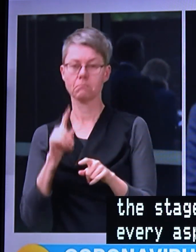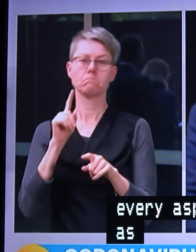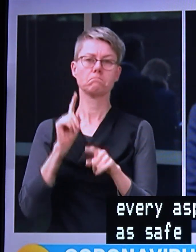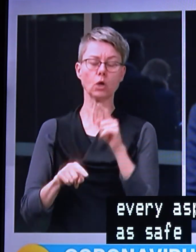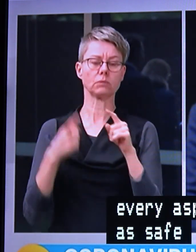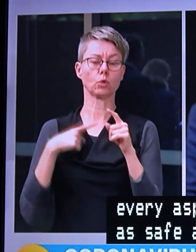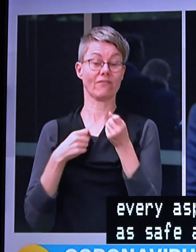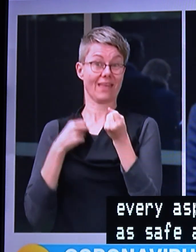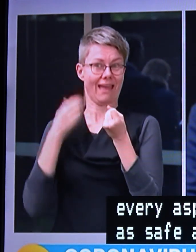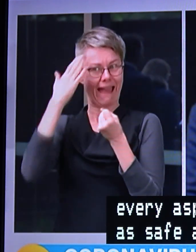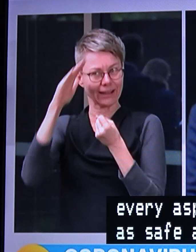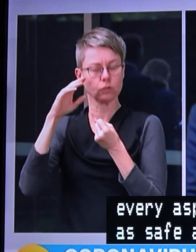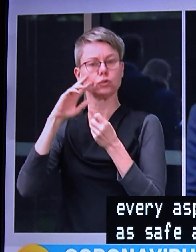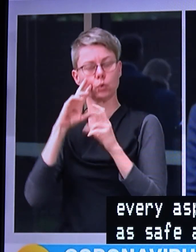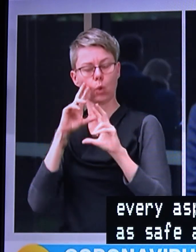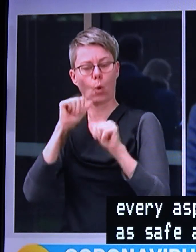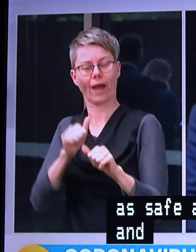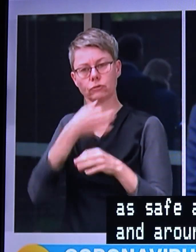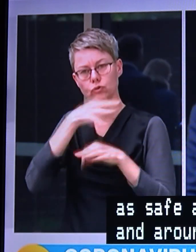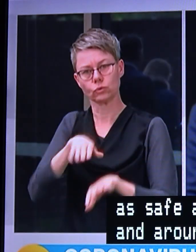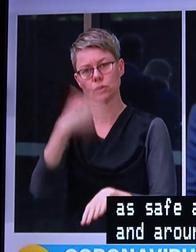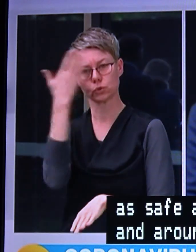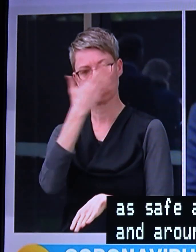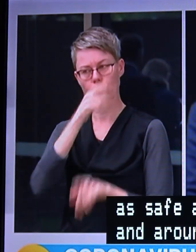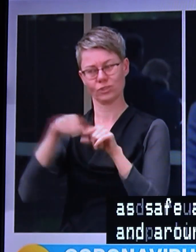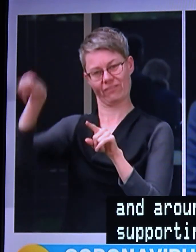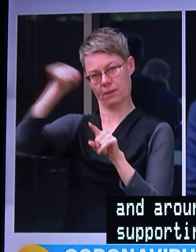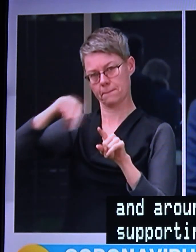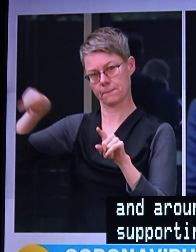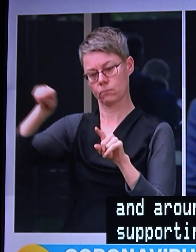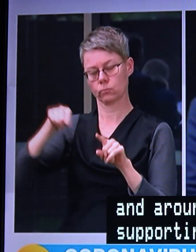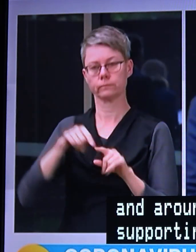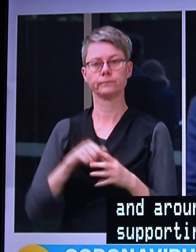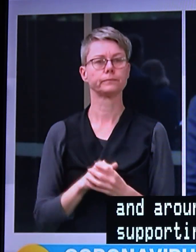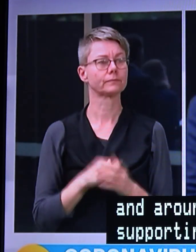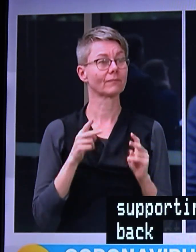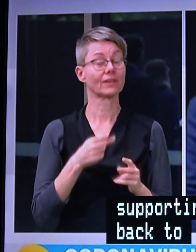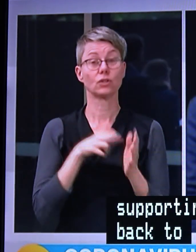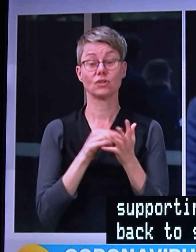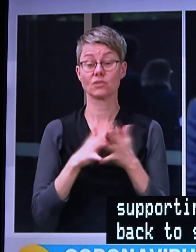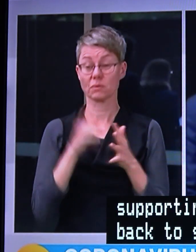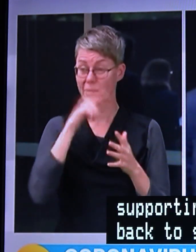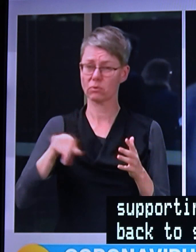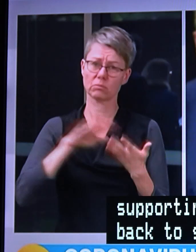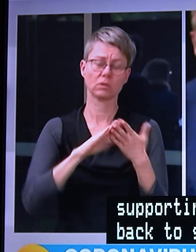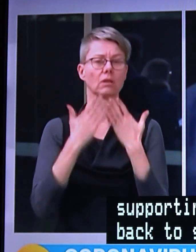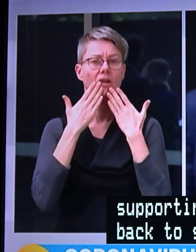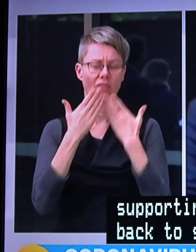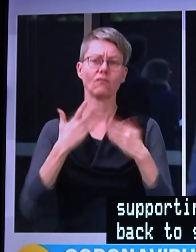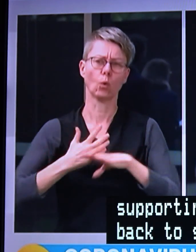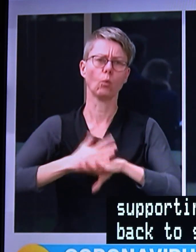adults who will be supporting the children when they go back to school. Again, can I thank New South Wales for your efforts? Can